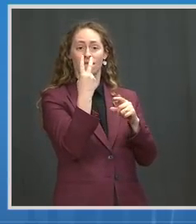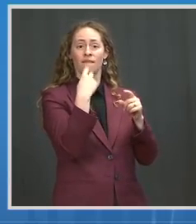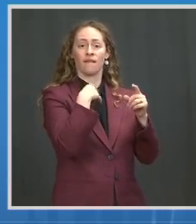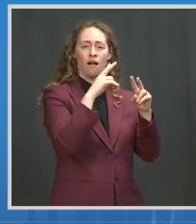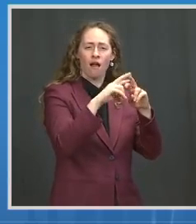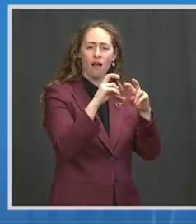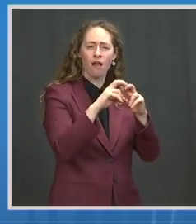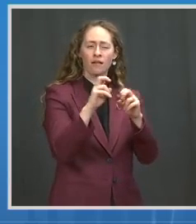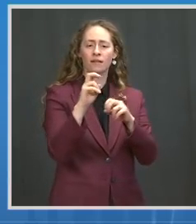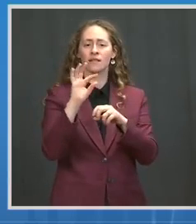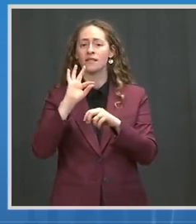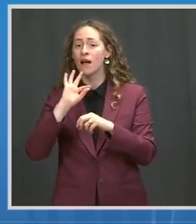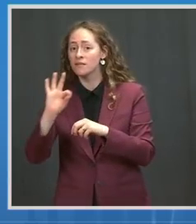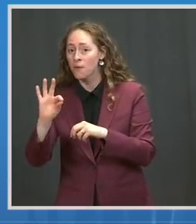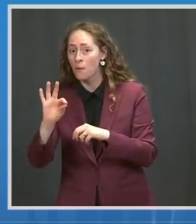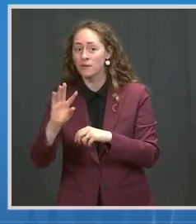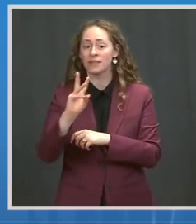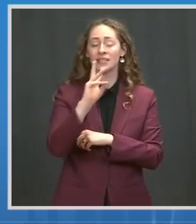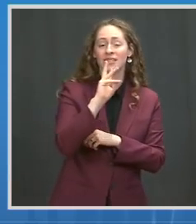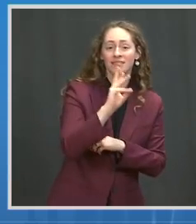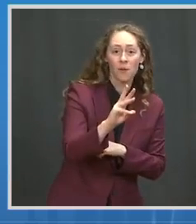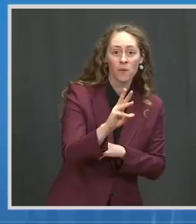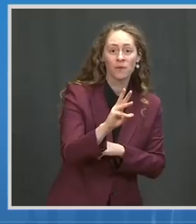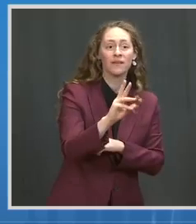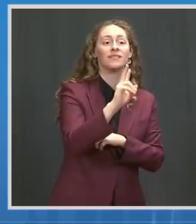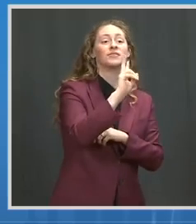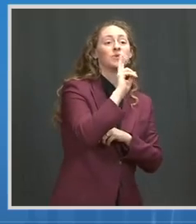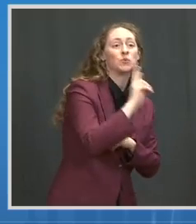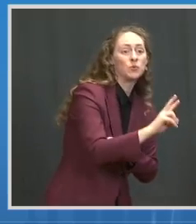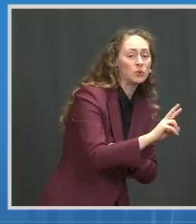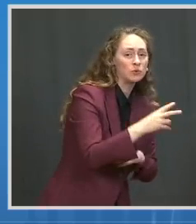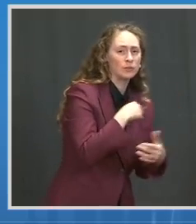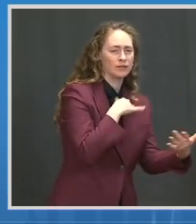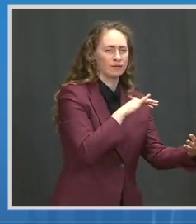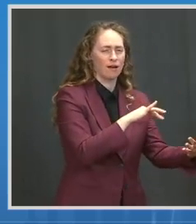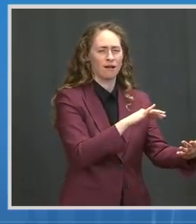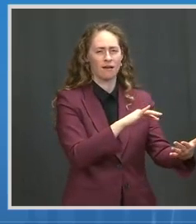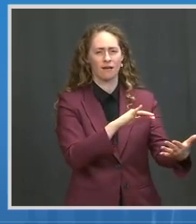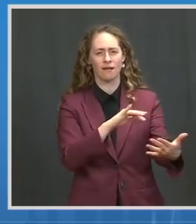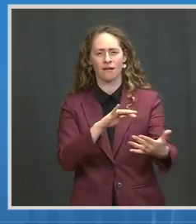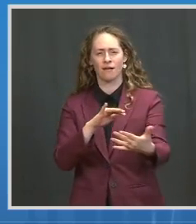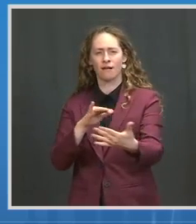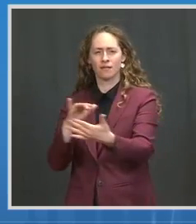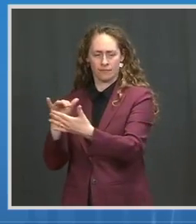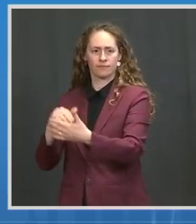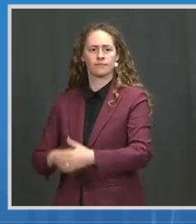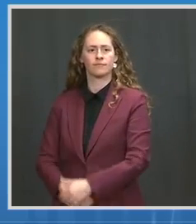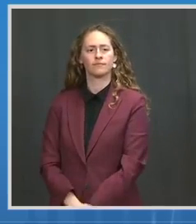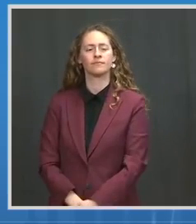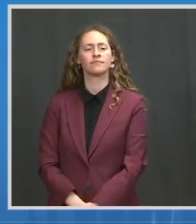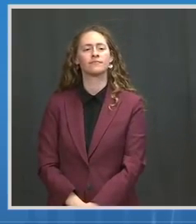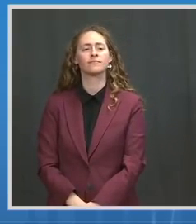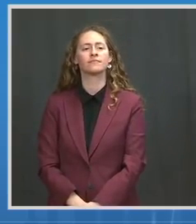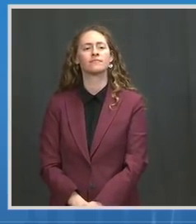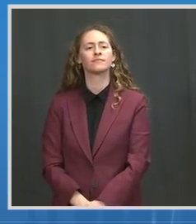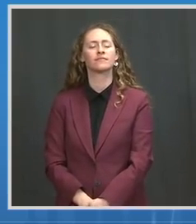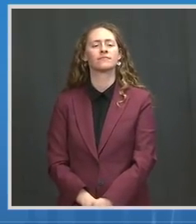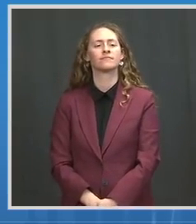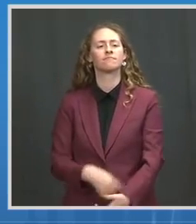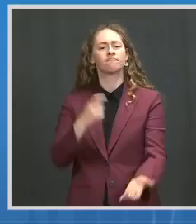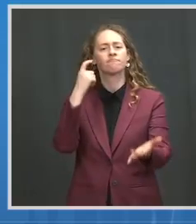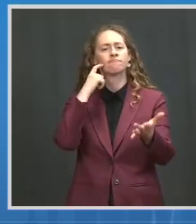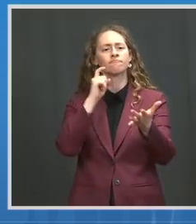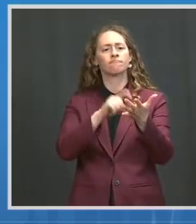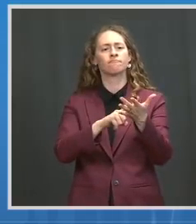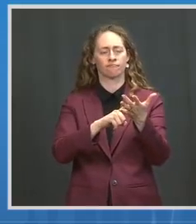And when you get down to the younger children, it is not at all unusual to diminish the dose. As you pointed out, when it goes down